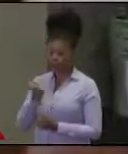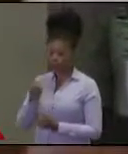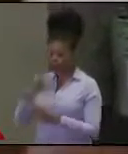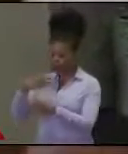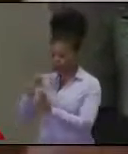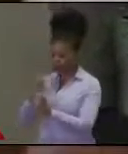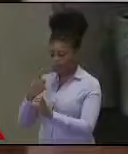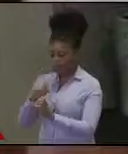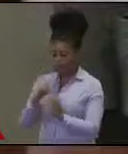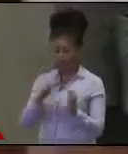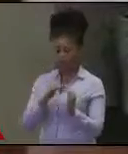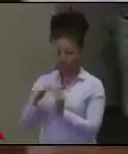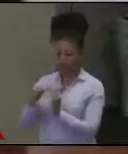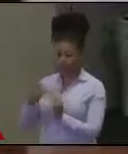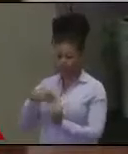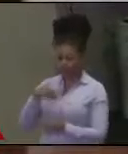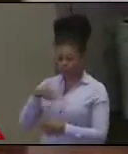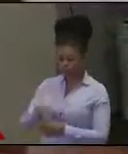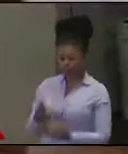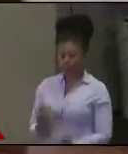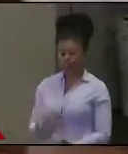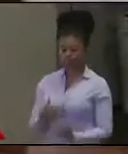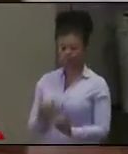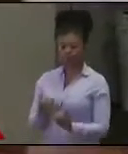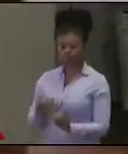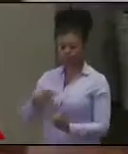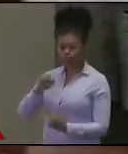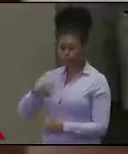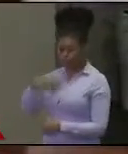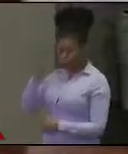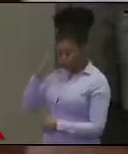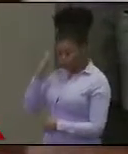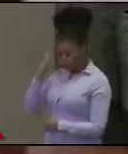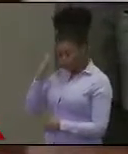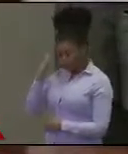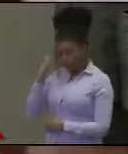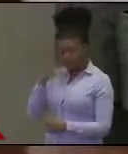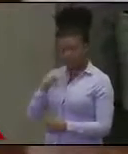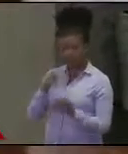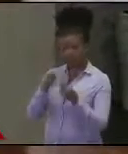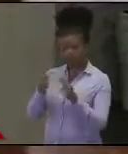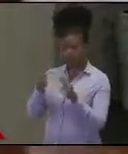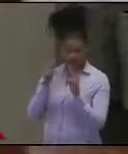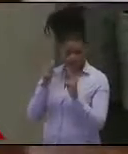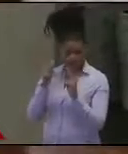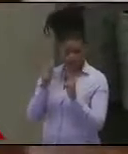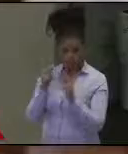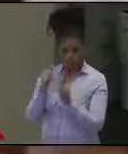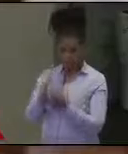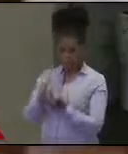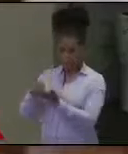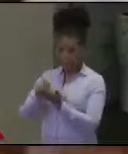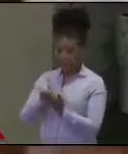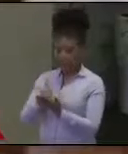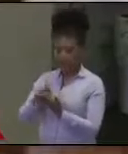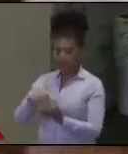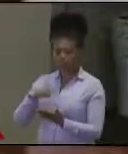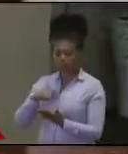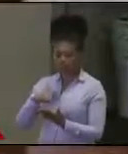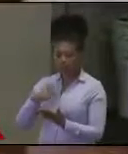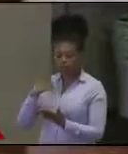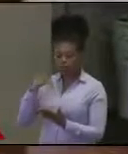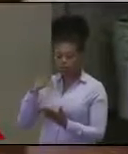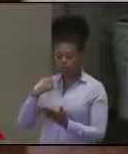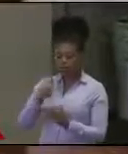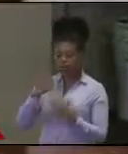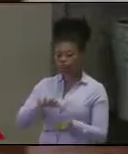on the housing that we're here for today. We know this university assisted us on the Oceans